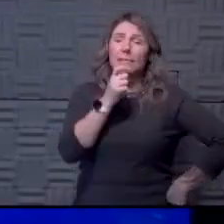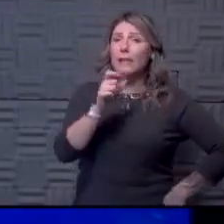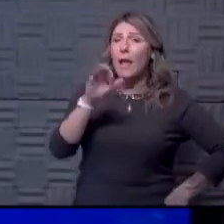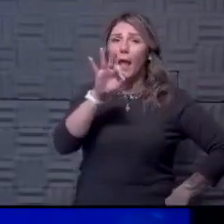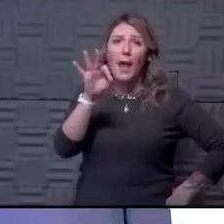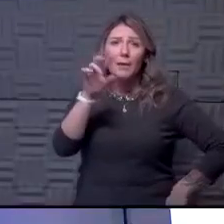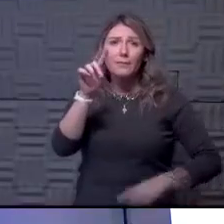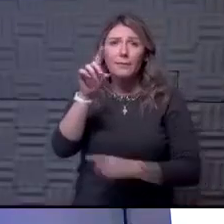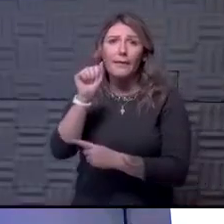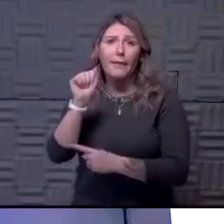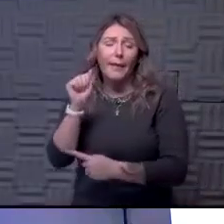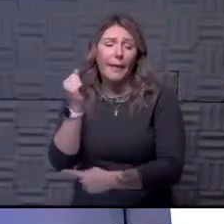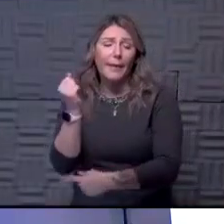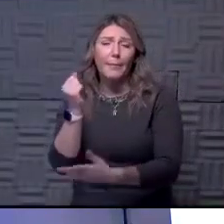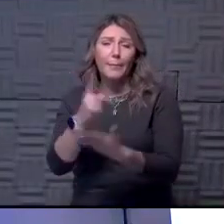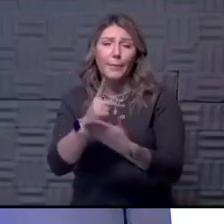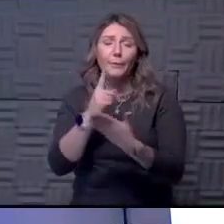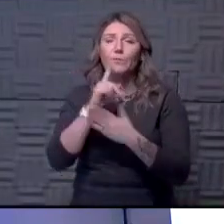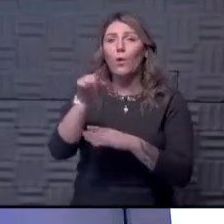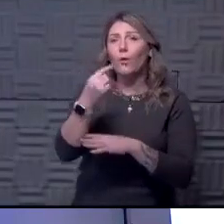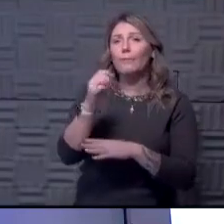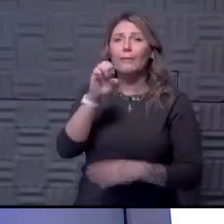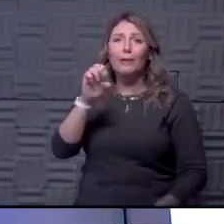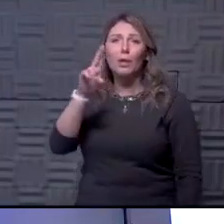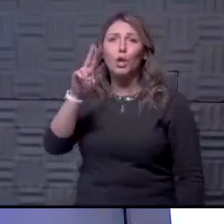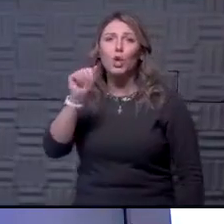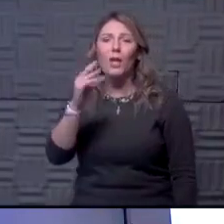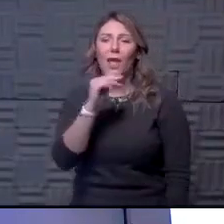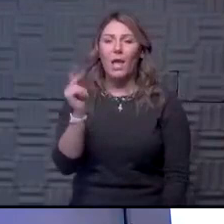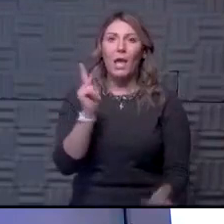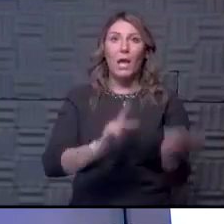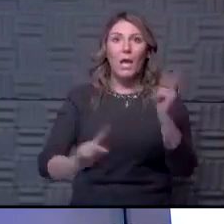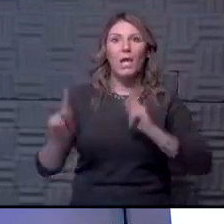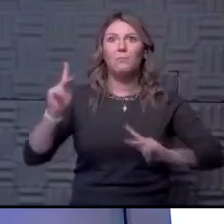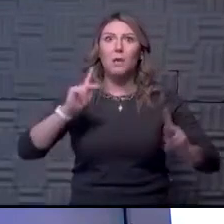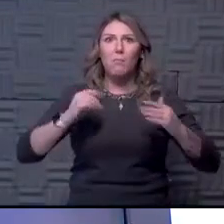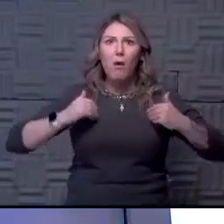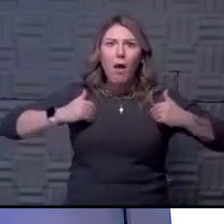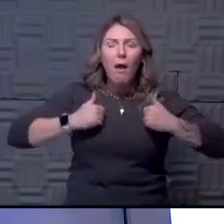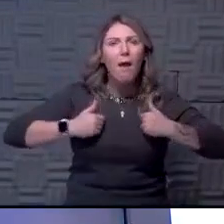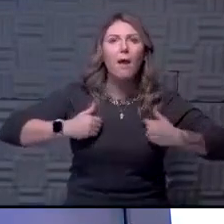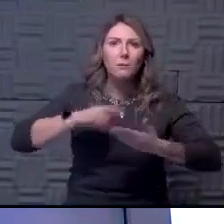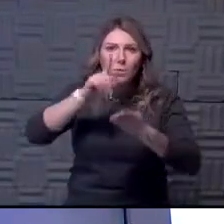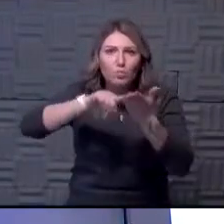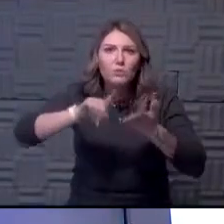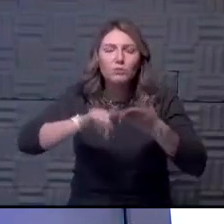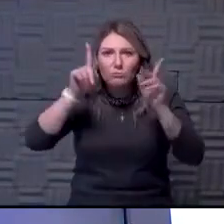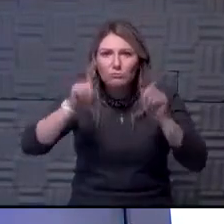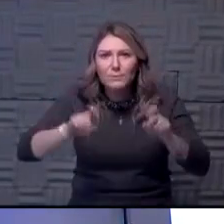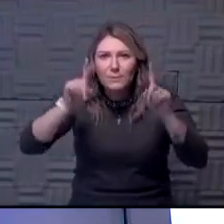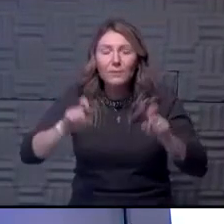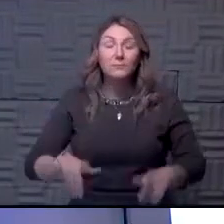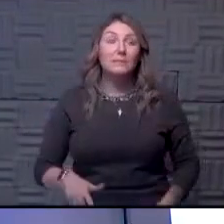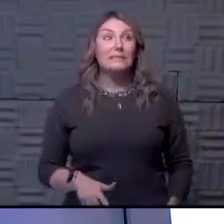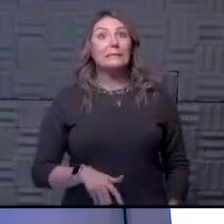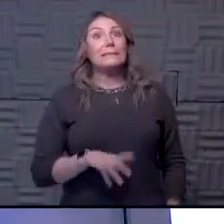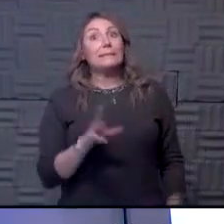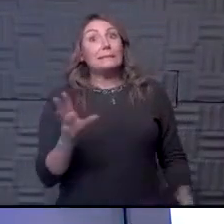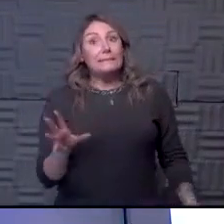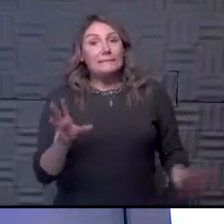they're only approved for emergency use, and people are the animal research? Well, clearly we are